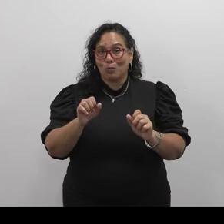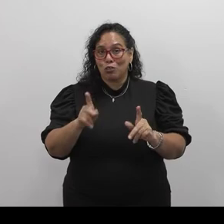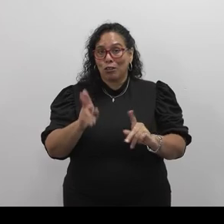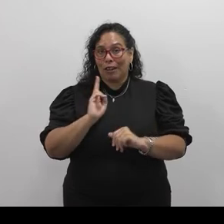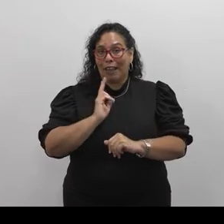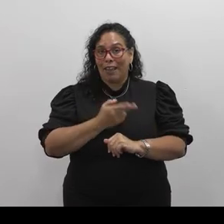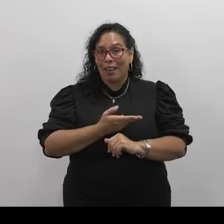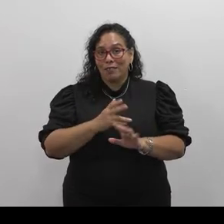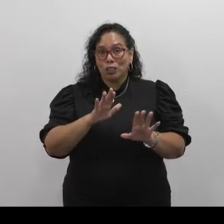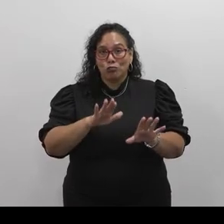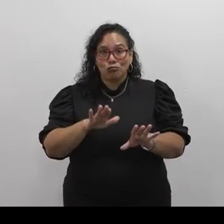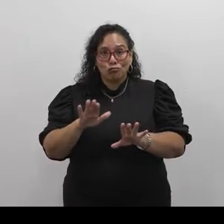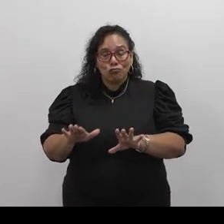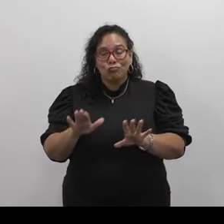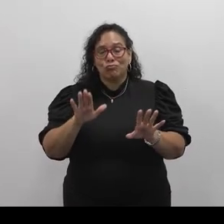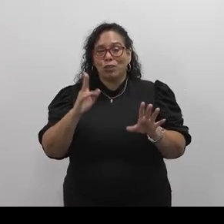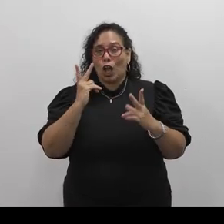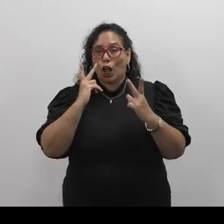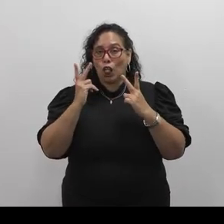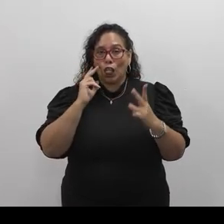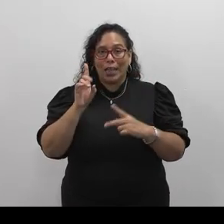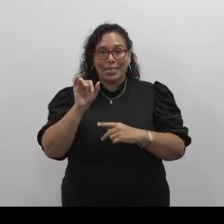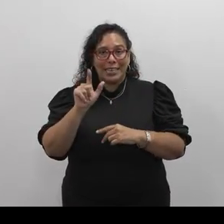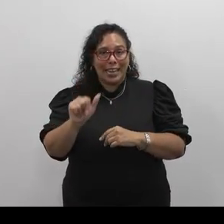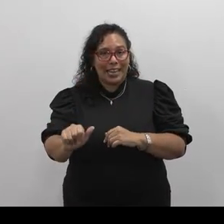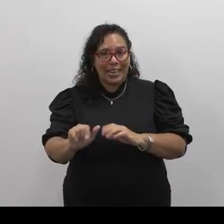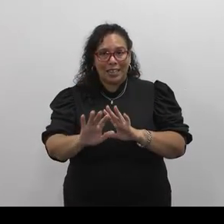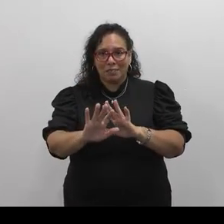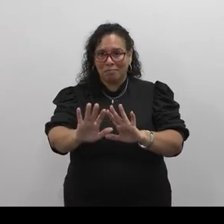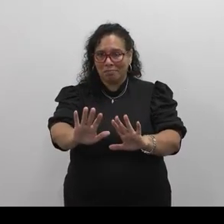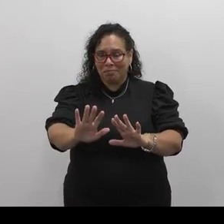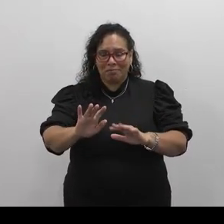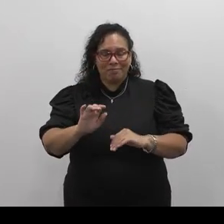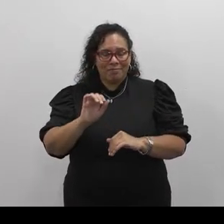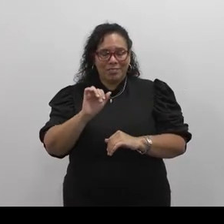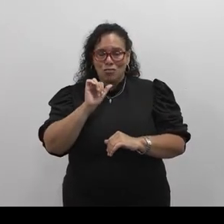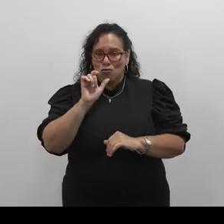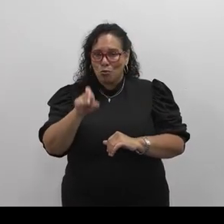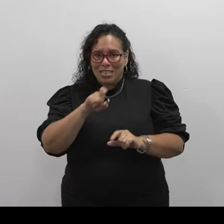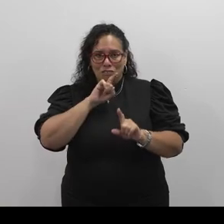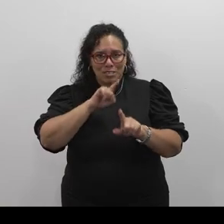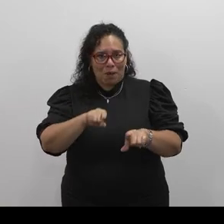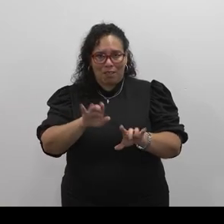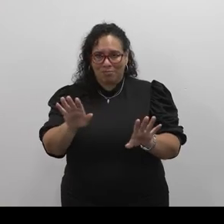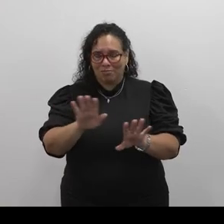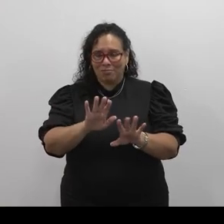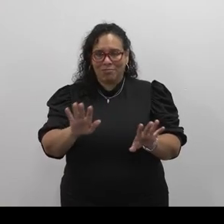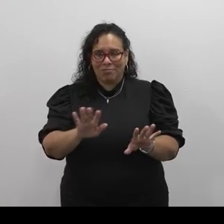just to quiet down, take a look at that data. Again, note not necessarily that you have to respond, but just